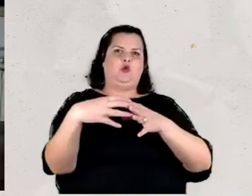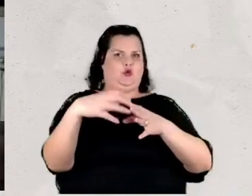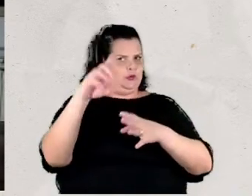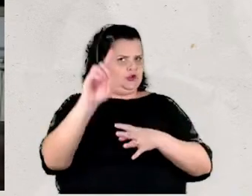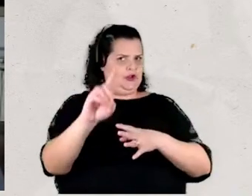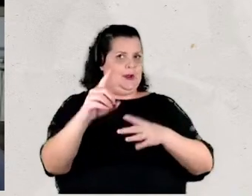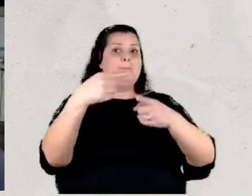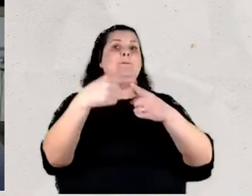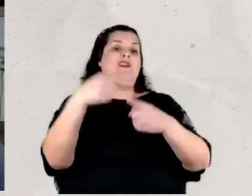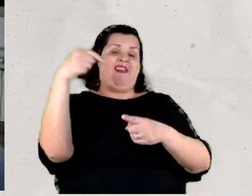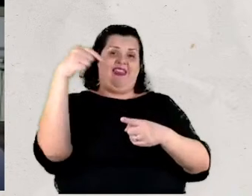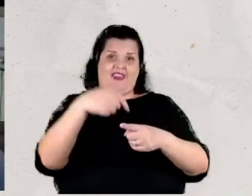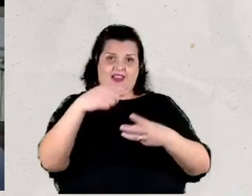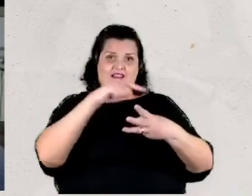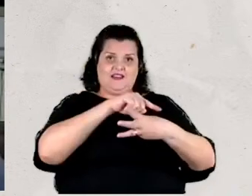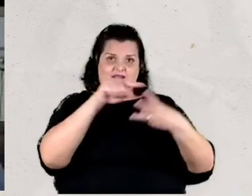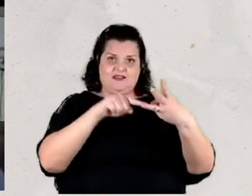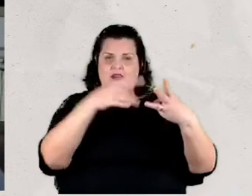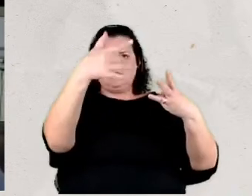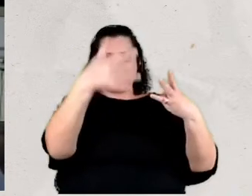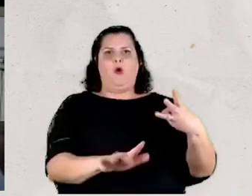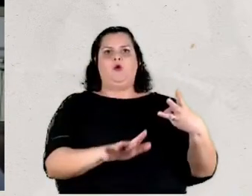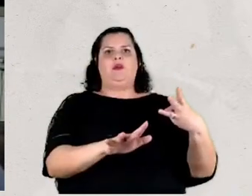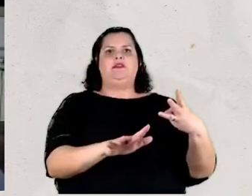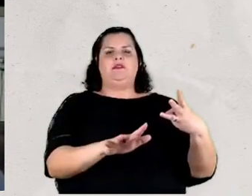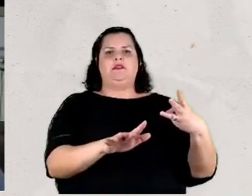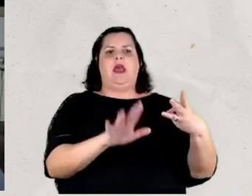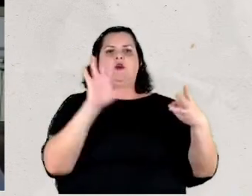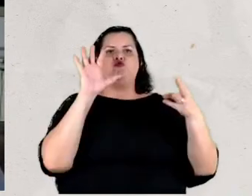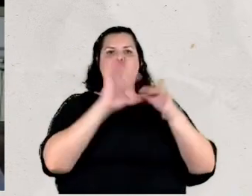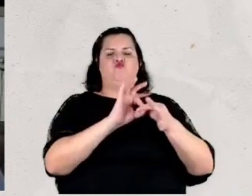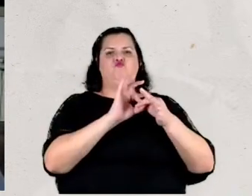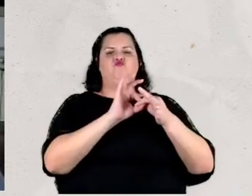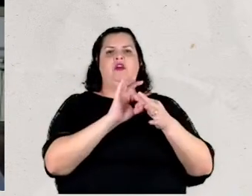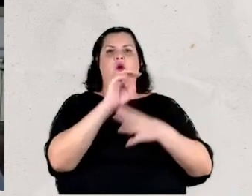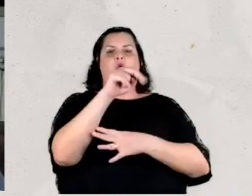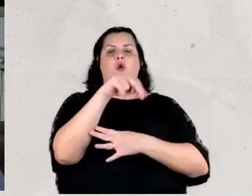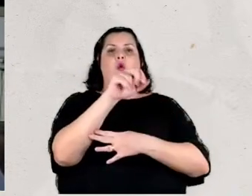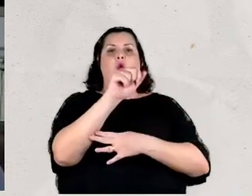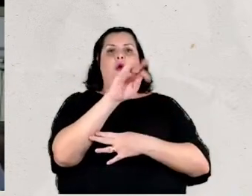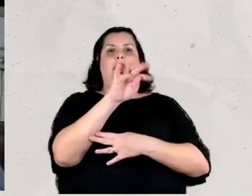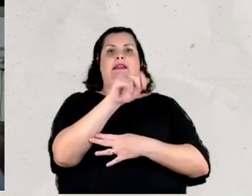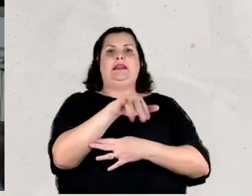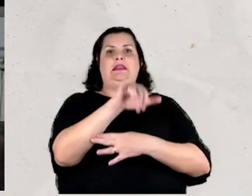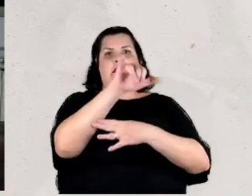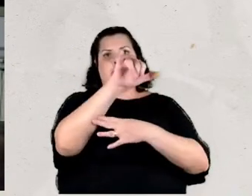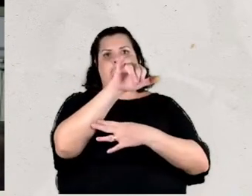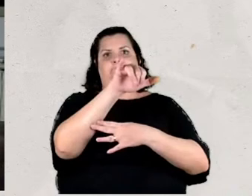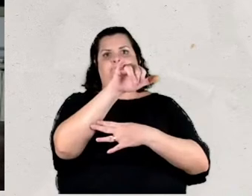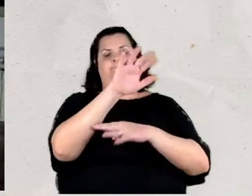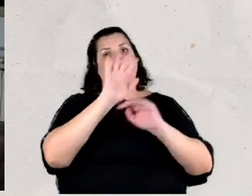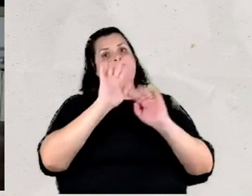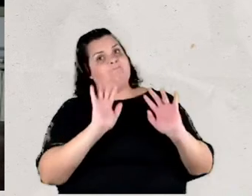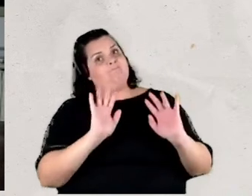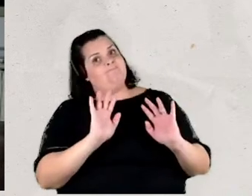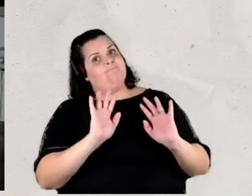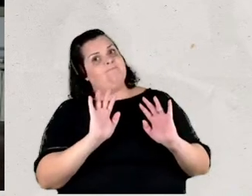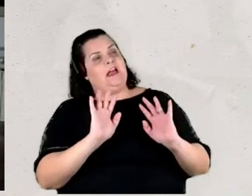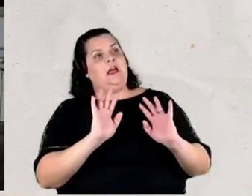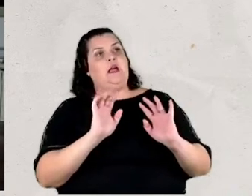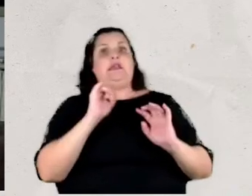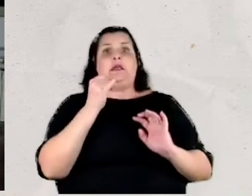you will have a much larger right-wing coalition, which will naturally form a government, and hopefully without